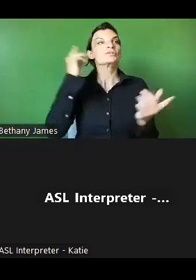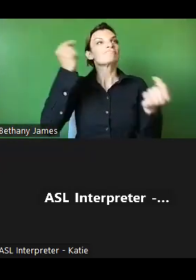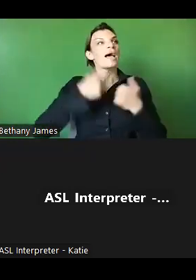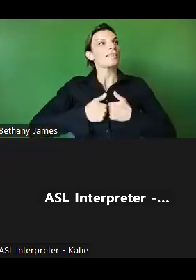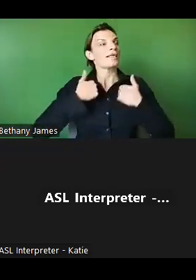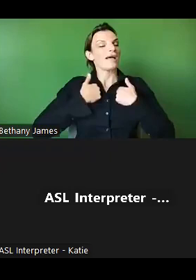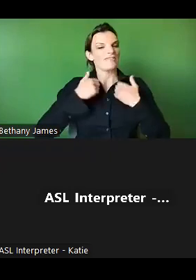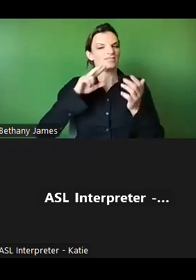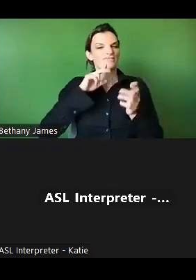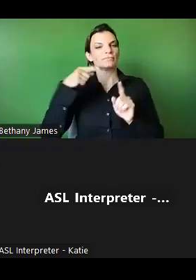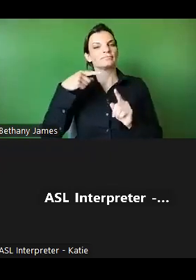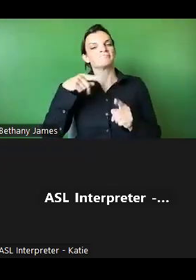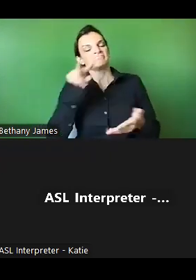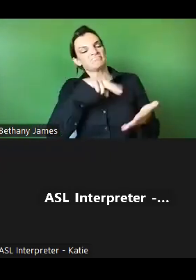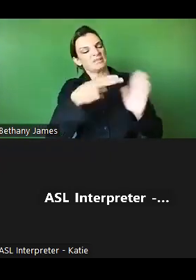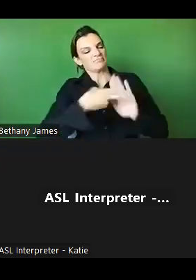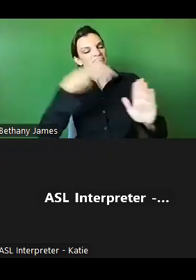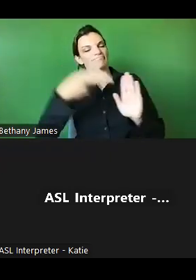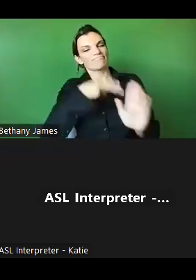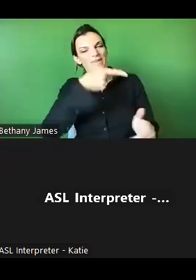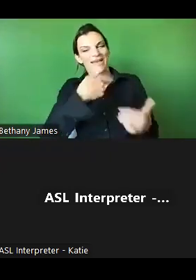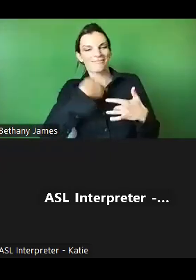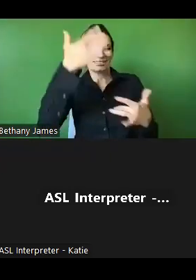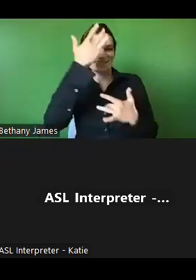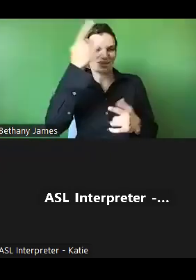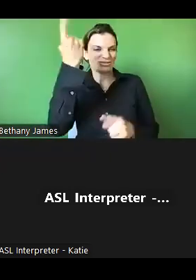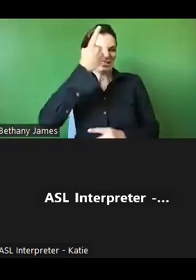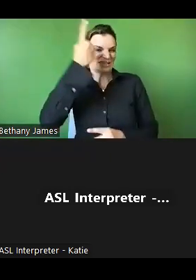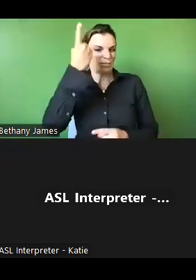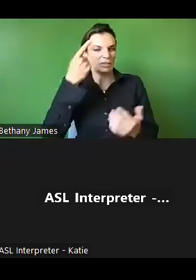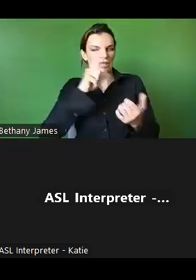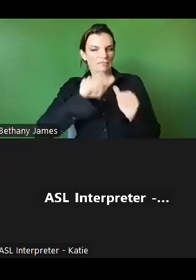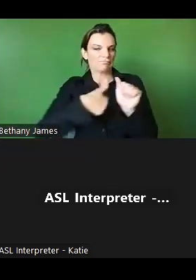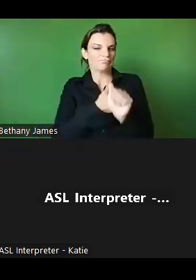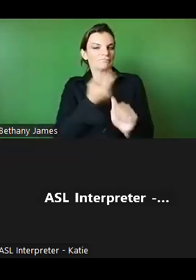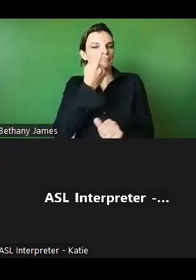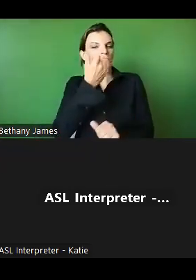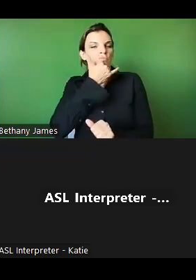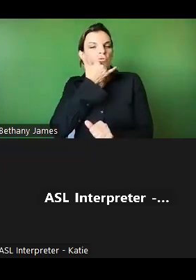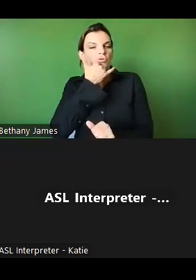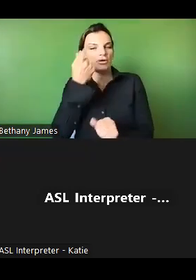and can also encourage a heightened sensitivity to